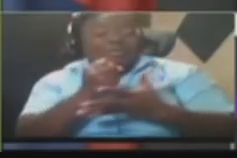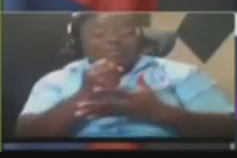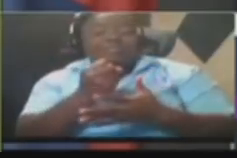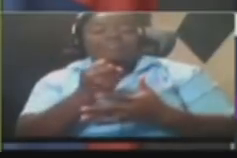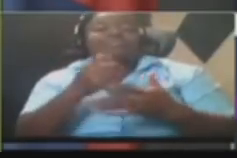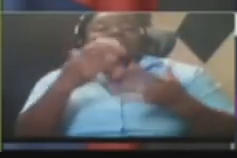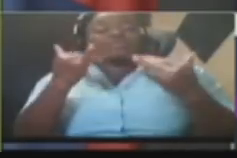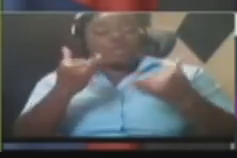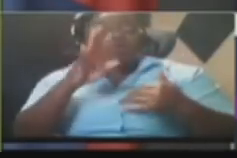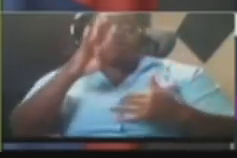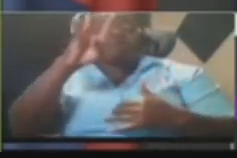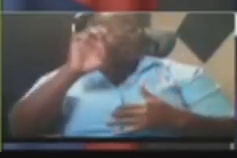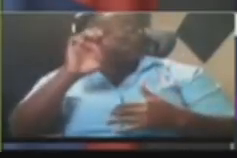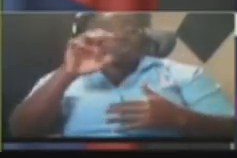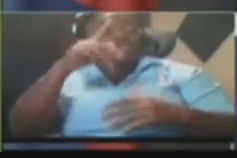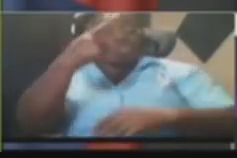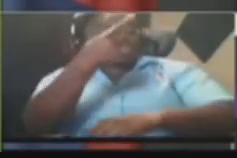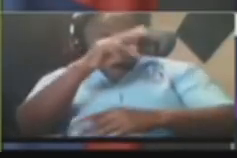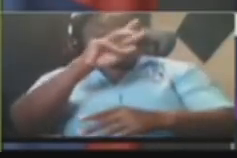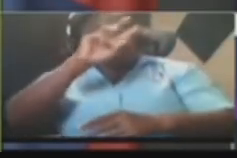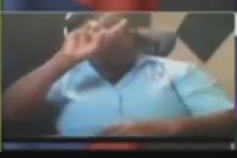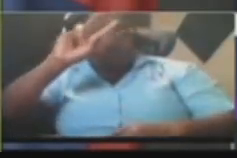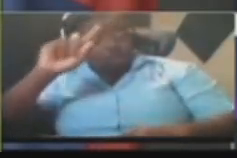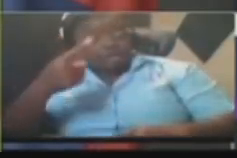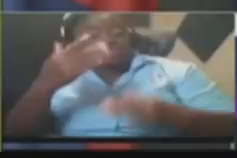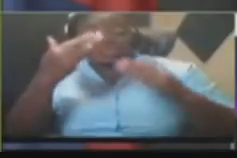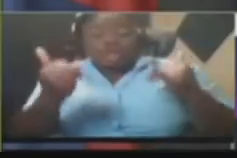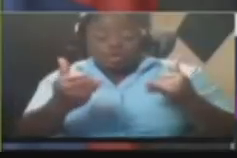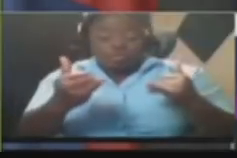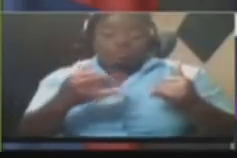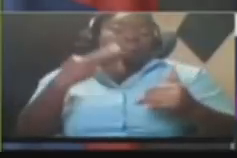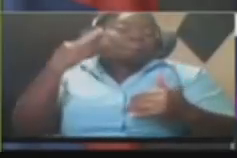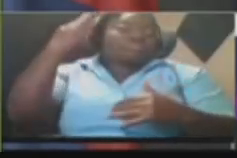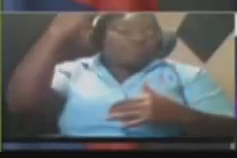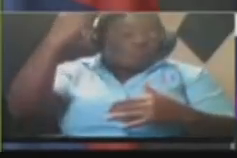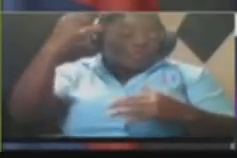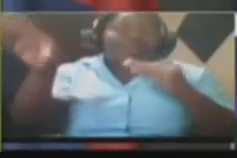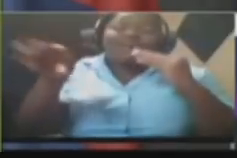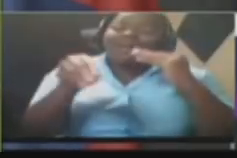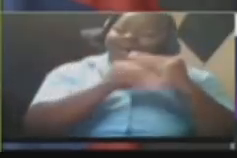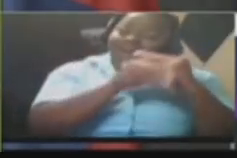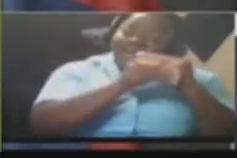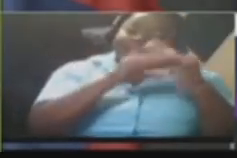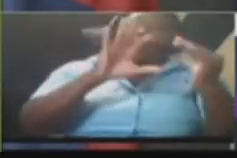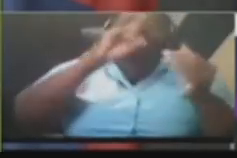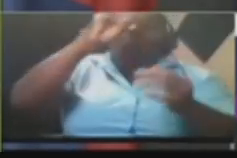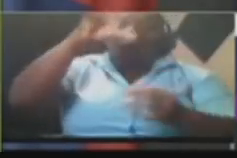have vaccinated 400,000 people to add to this 200, that's 600.